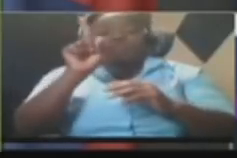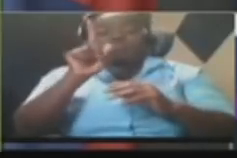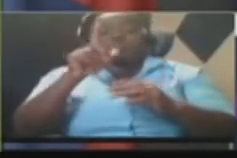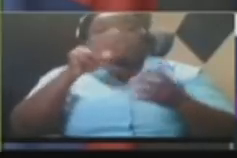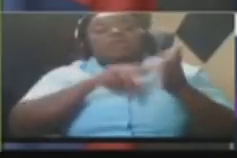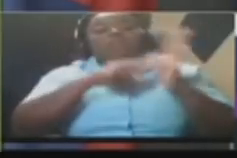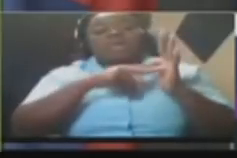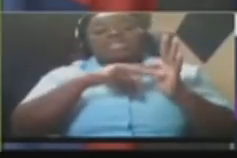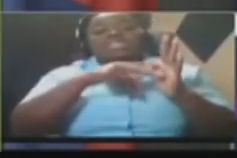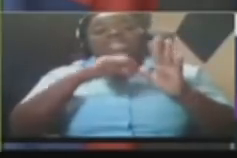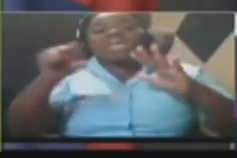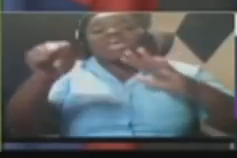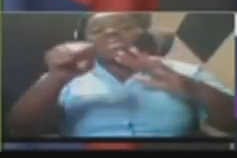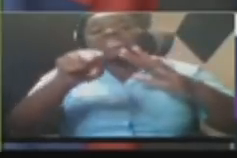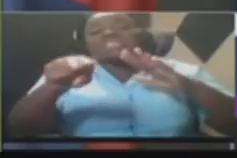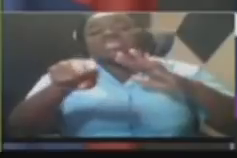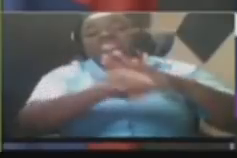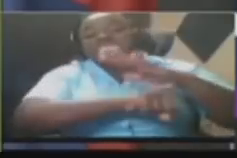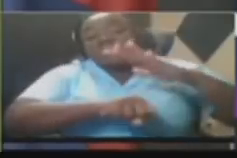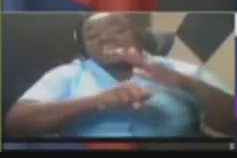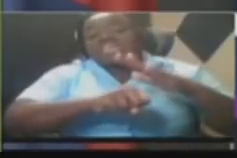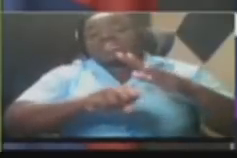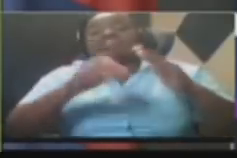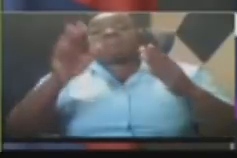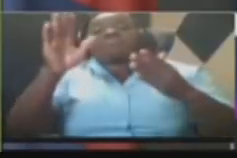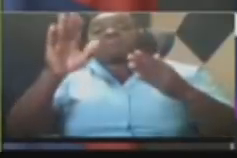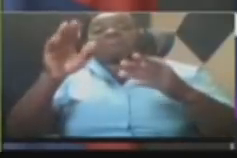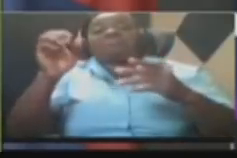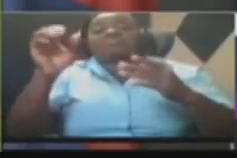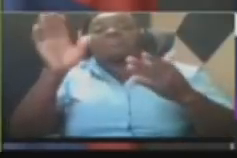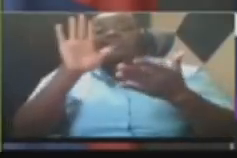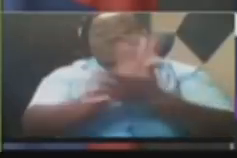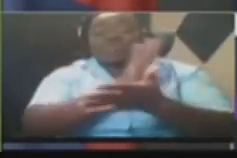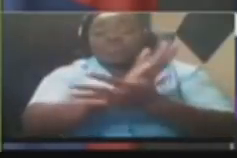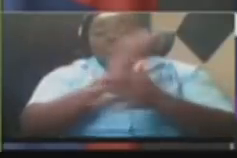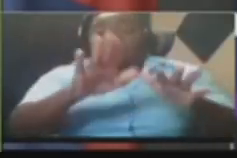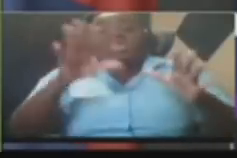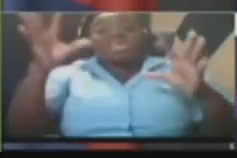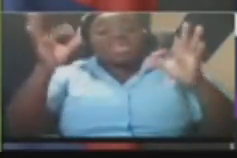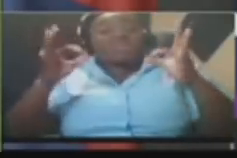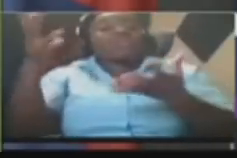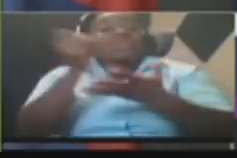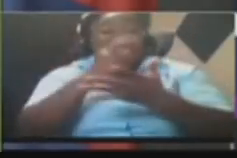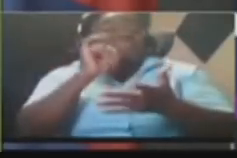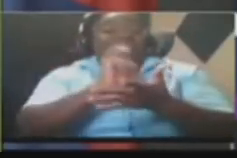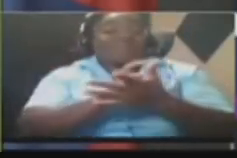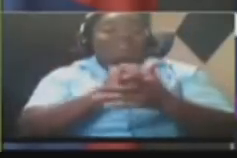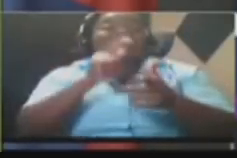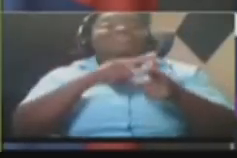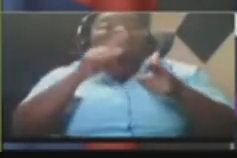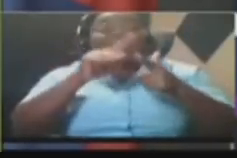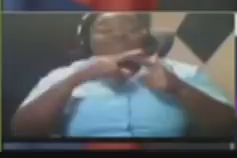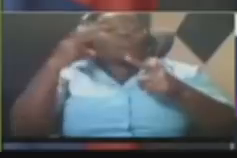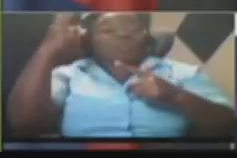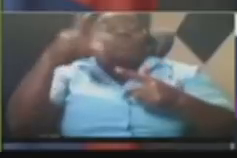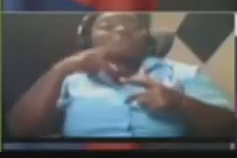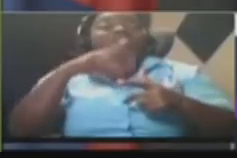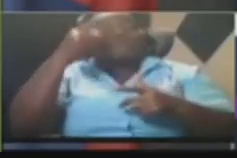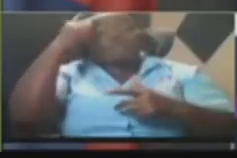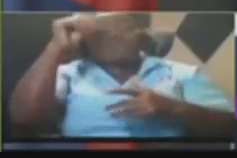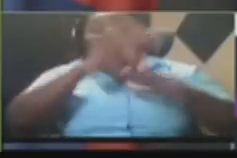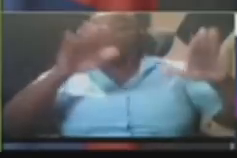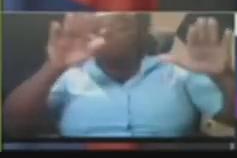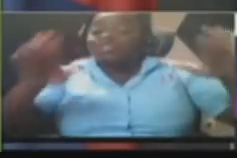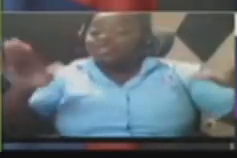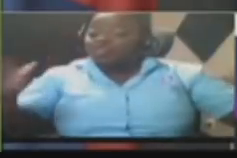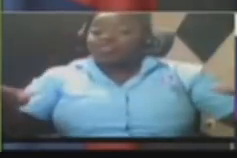population. If we get our hands on those vaccines, it will be the only vaccine that is available with a clearance for